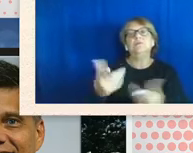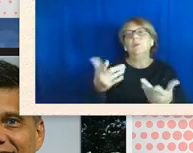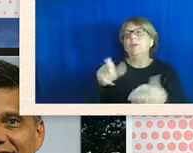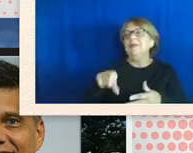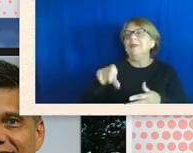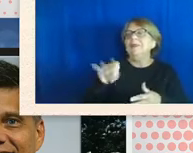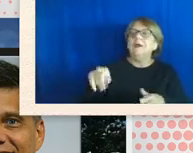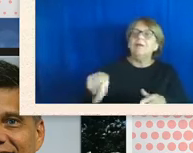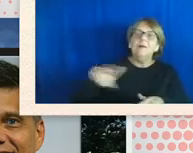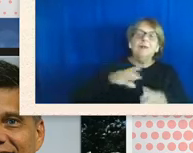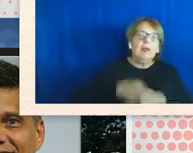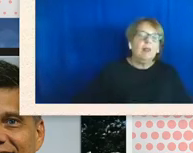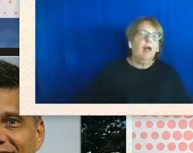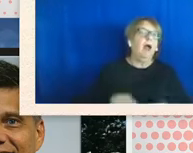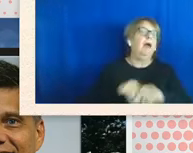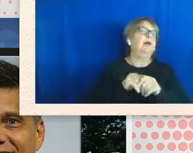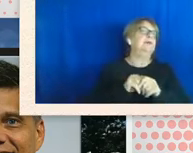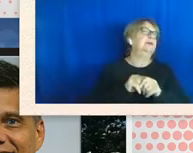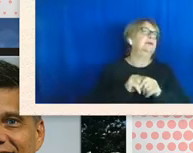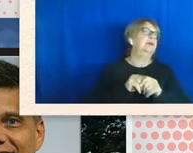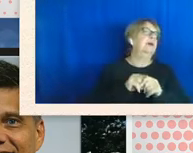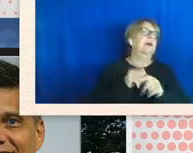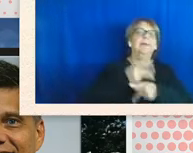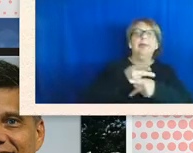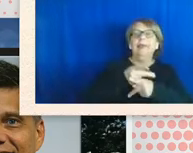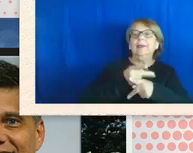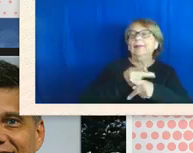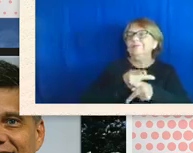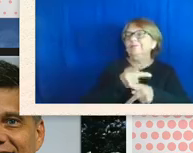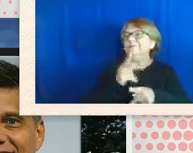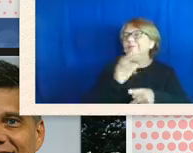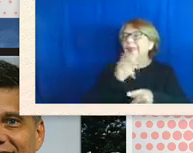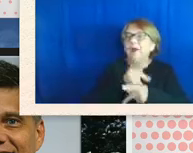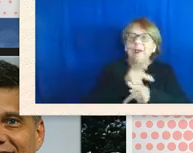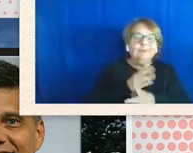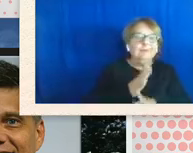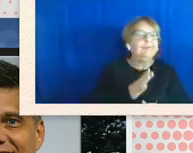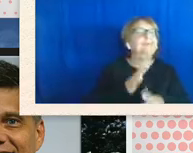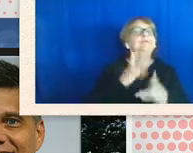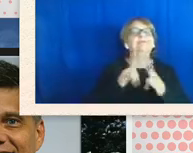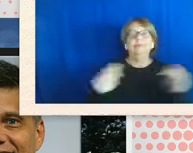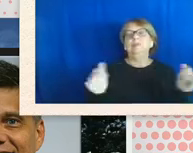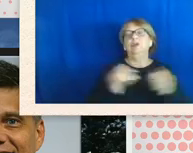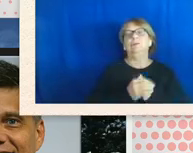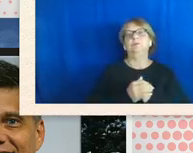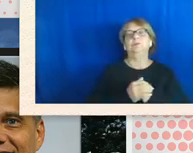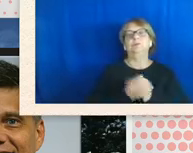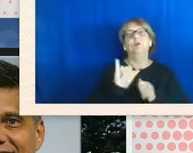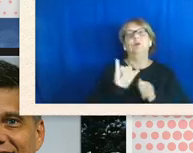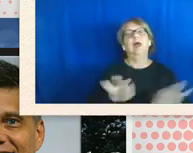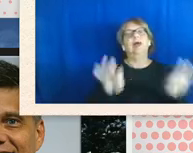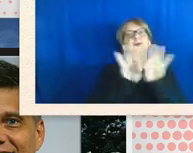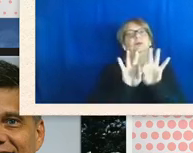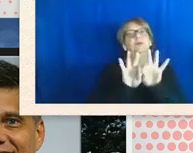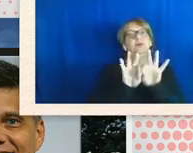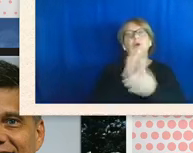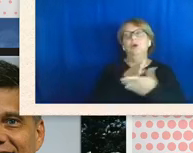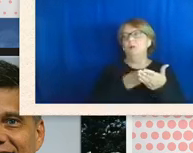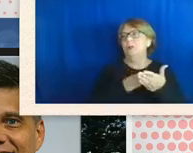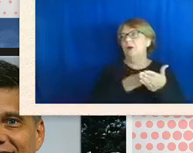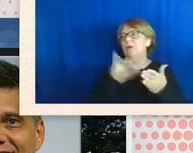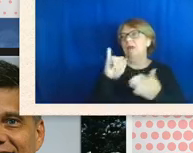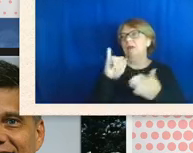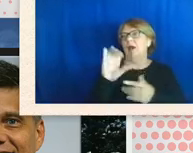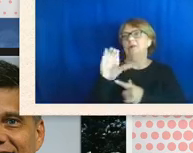aging caregivers, et cetera. So that's also a very important component of the ICA that will allow us to